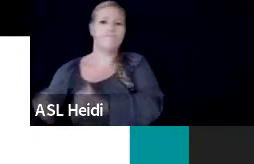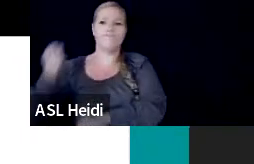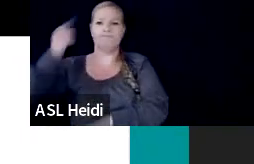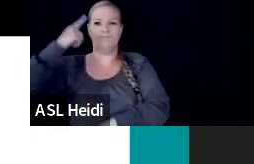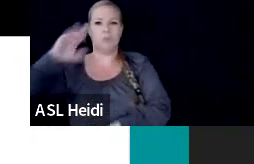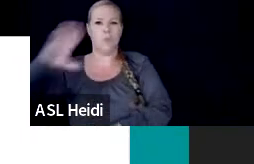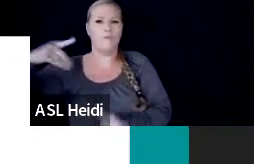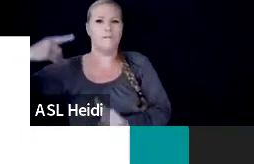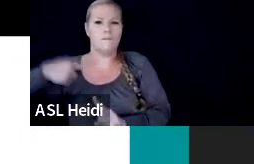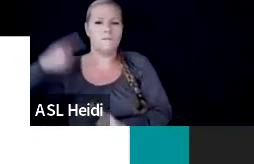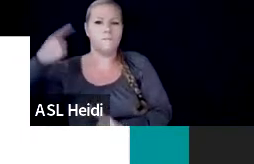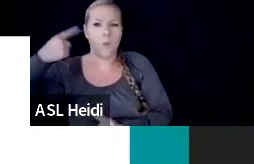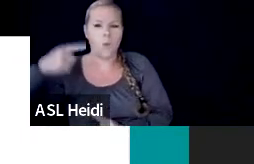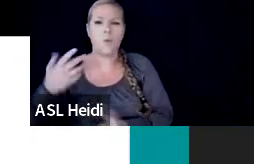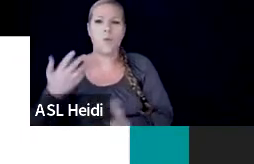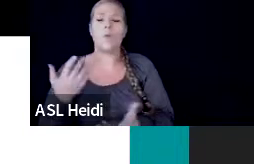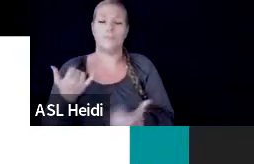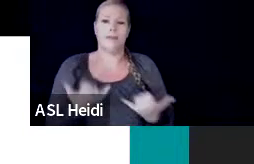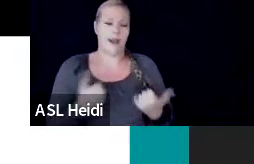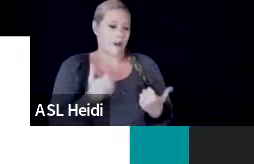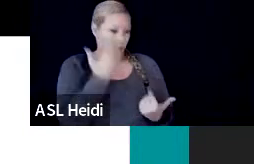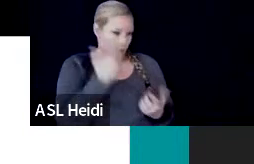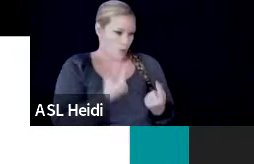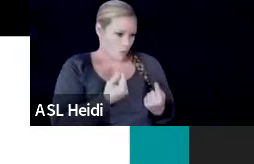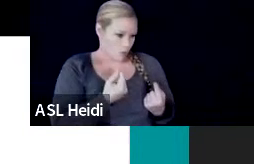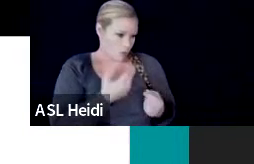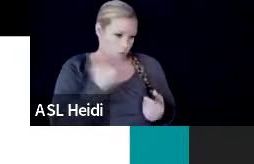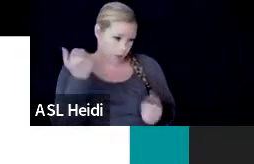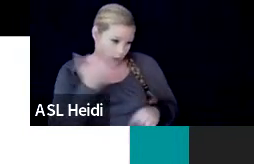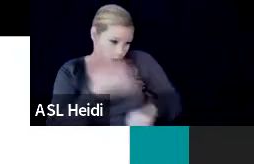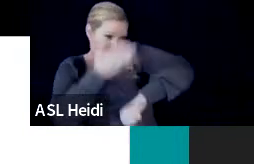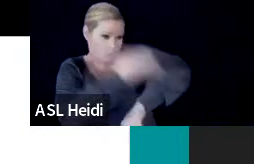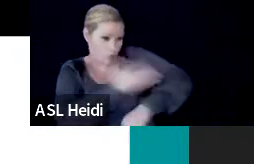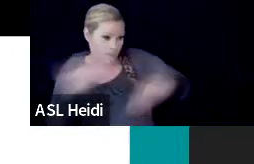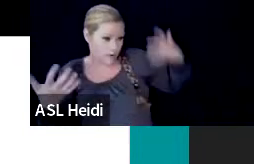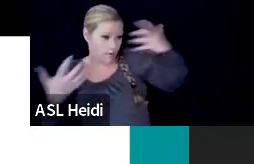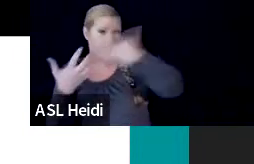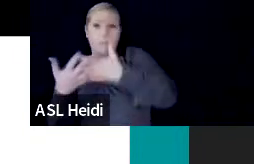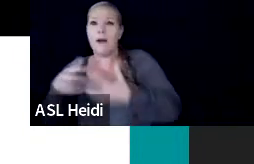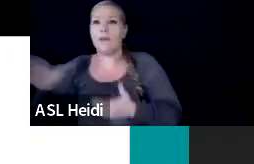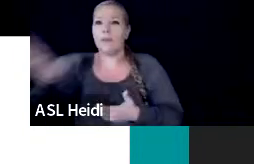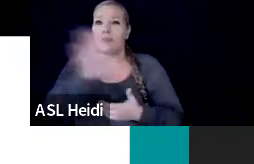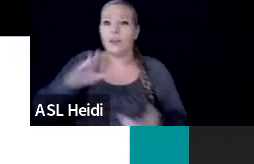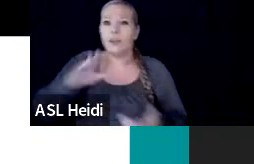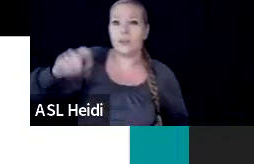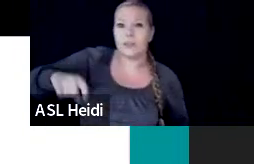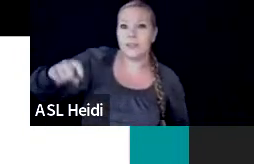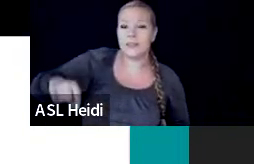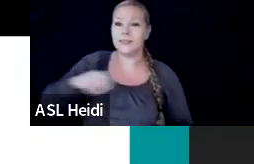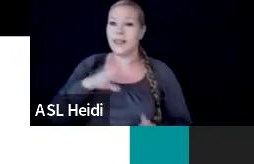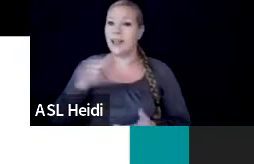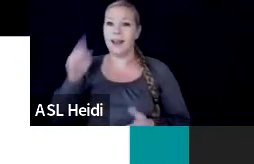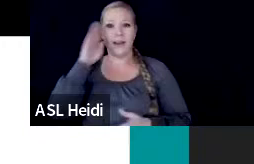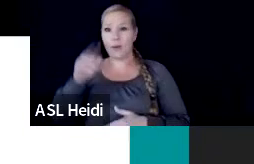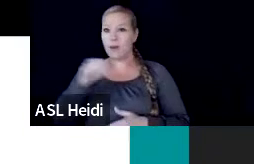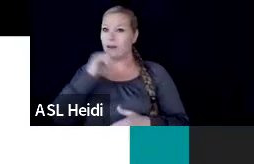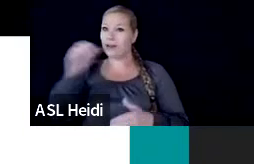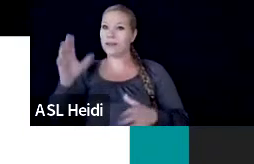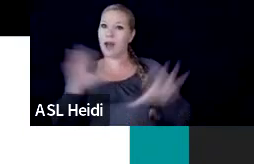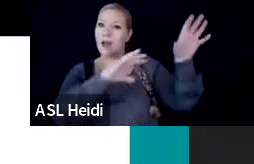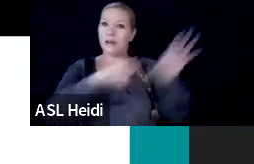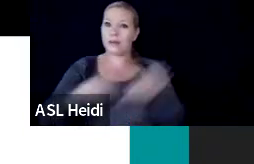create a plan that meets their needs, as well as doesn't hamper other priorities of